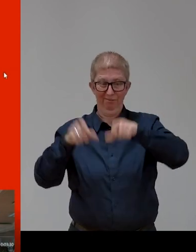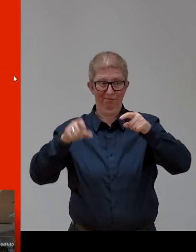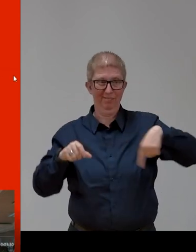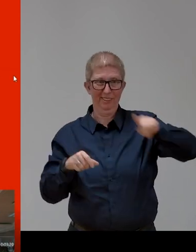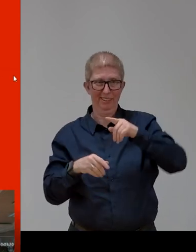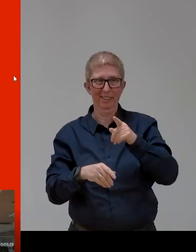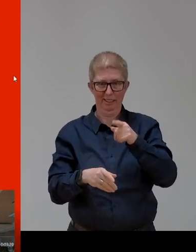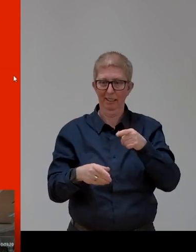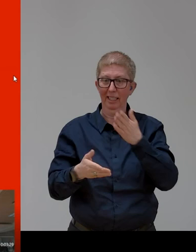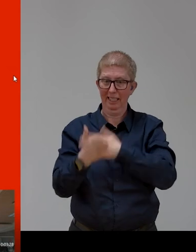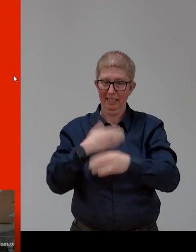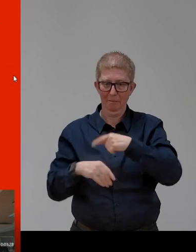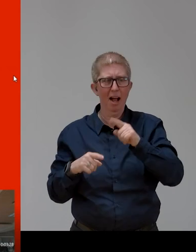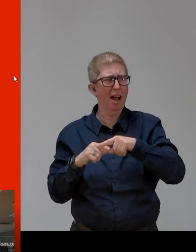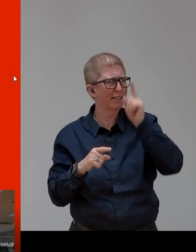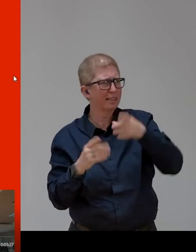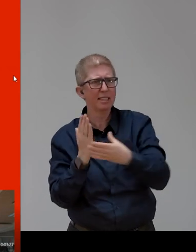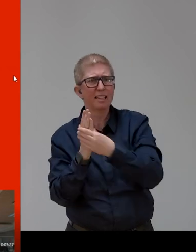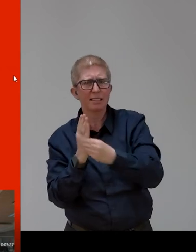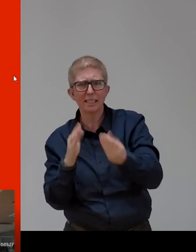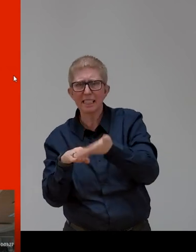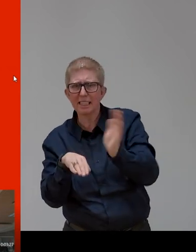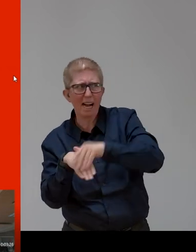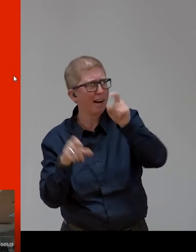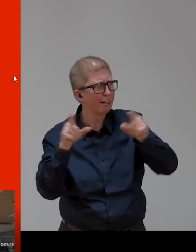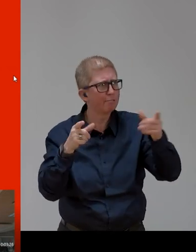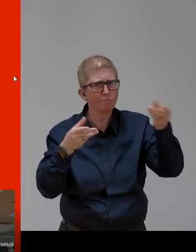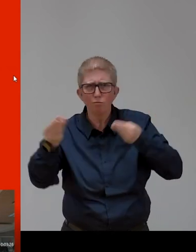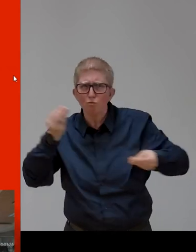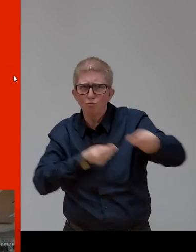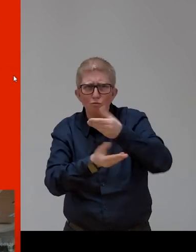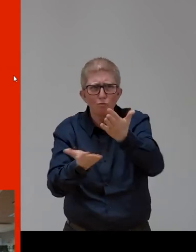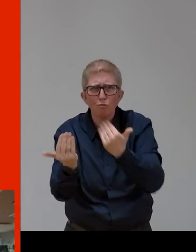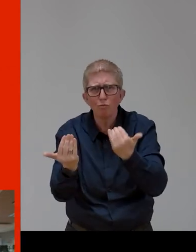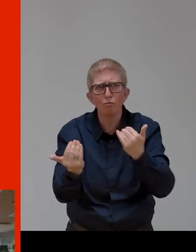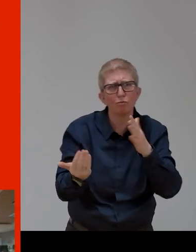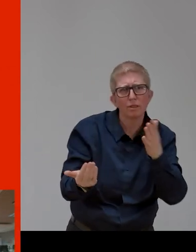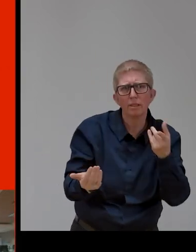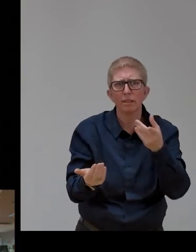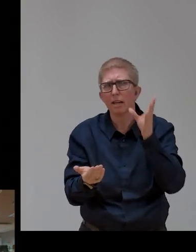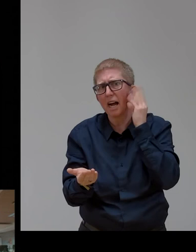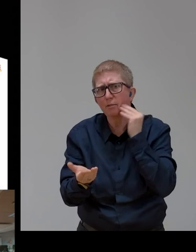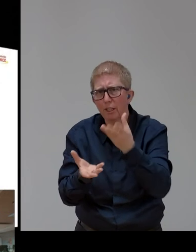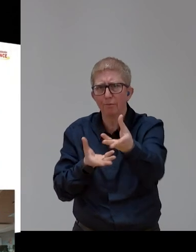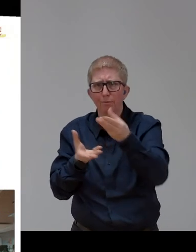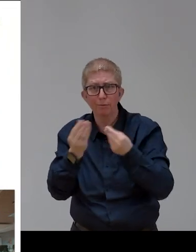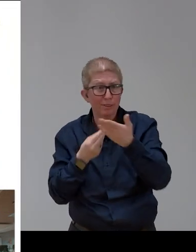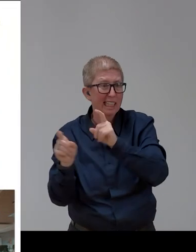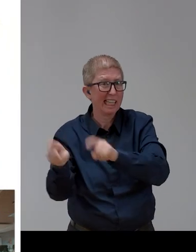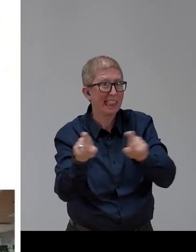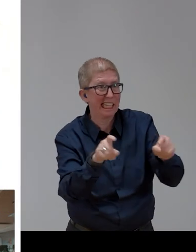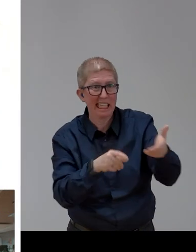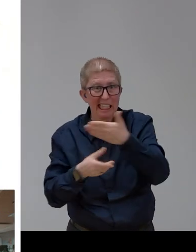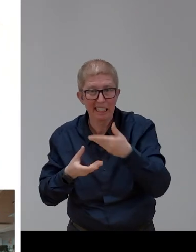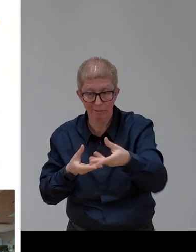to learn about a person's need and provide a valid solution. I invite you to see all of our designs at